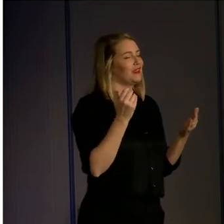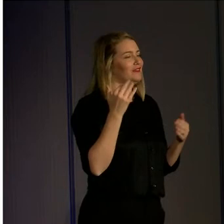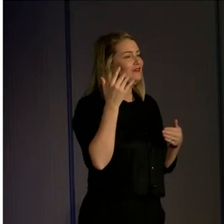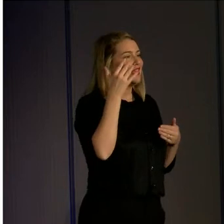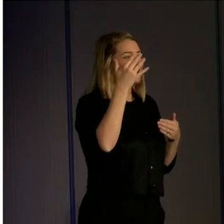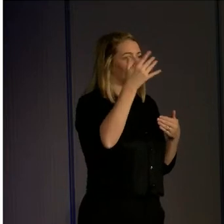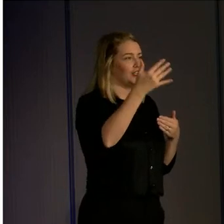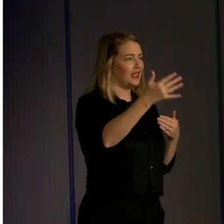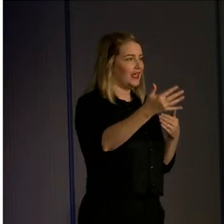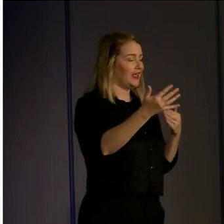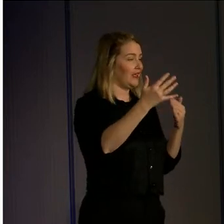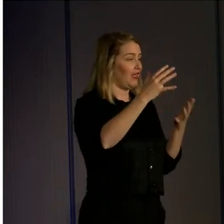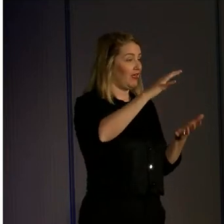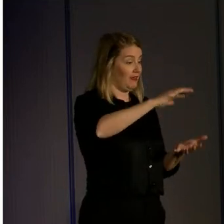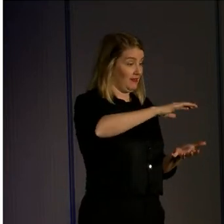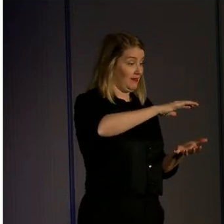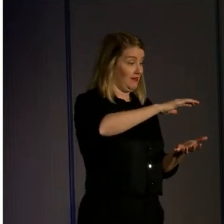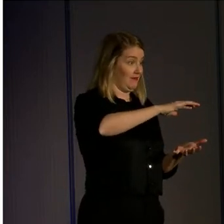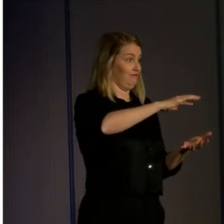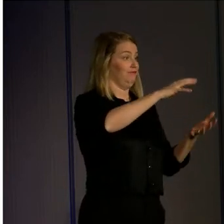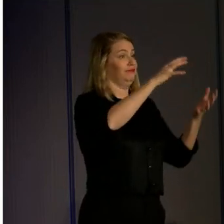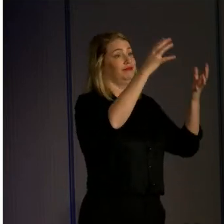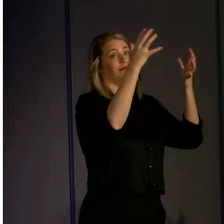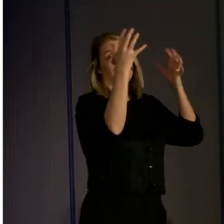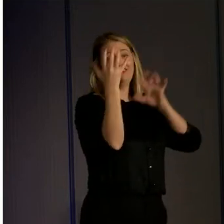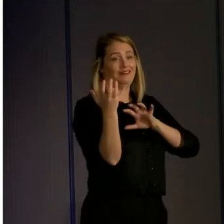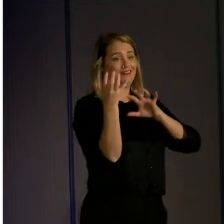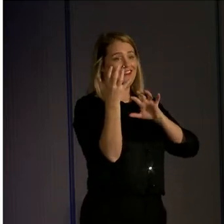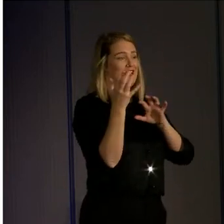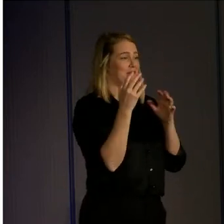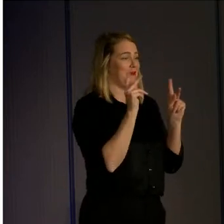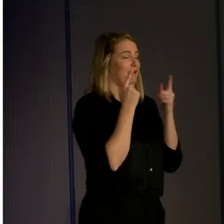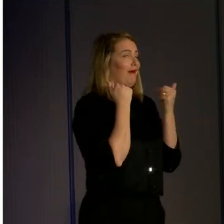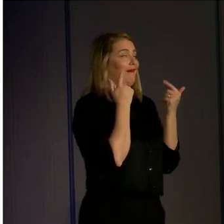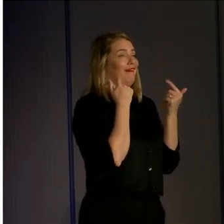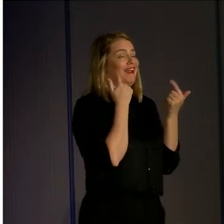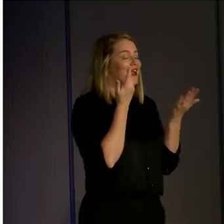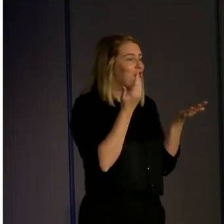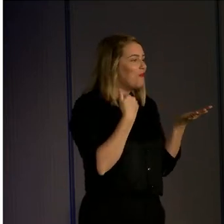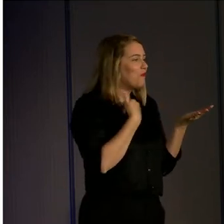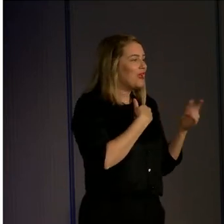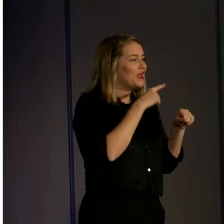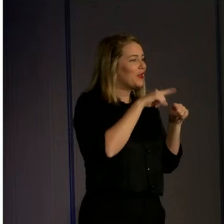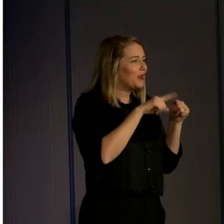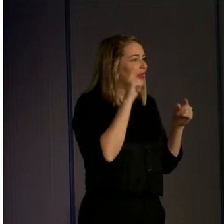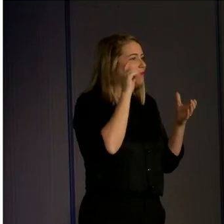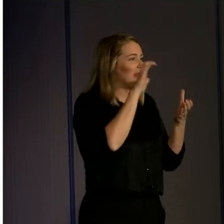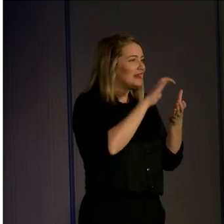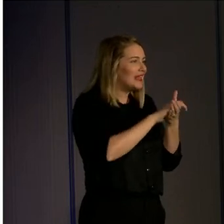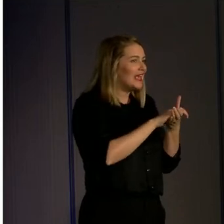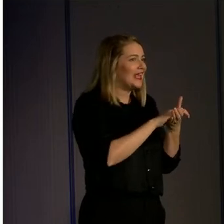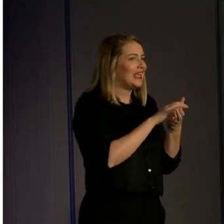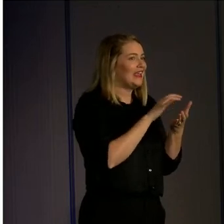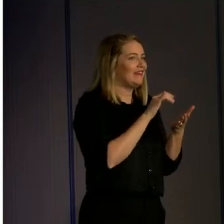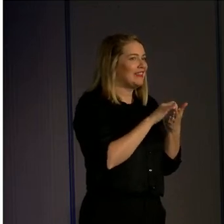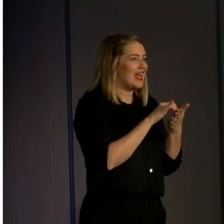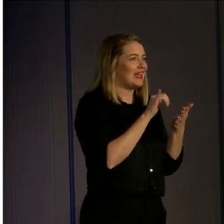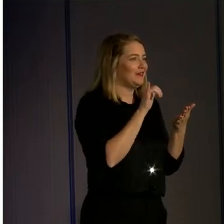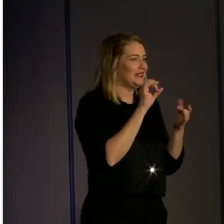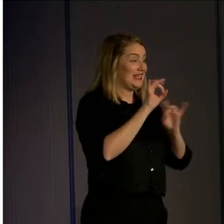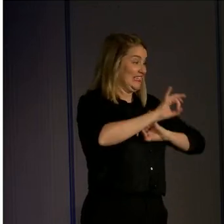It just devolved into utter chaos, and it was just like a big giggle fest as we couldn't believe that we were in such a